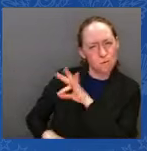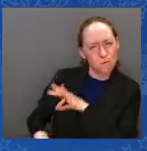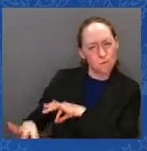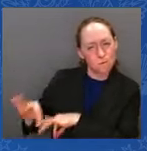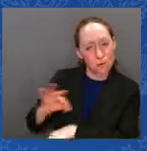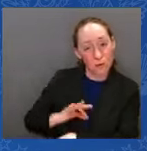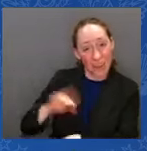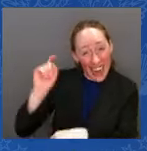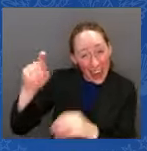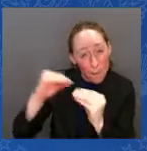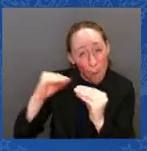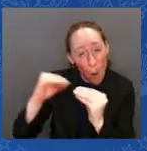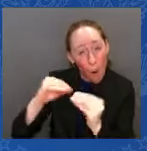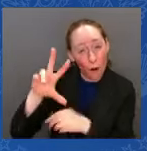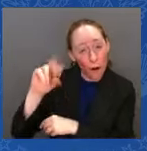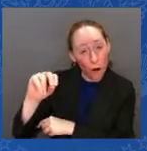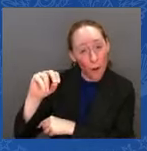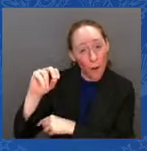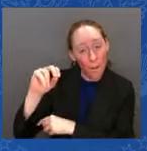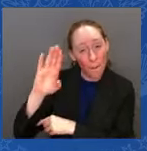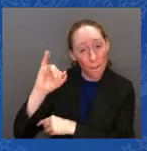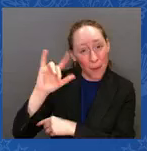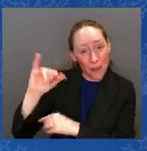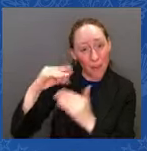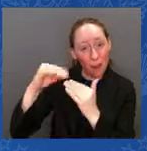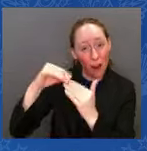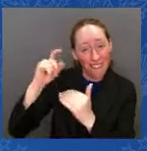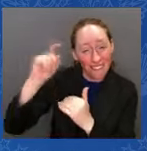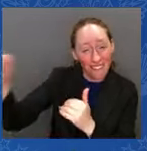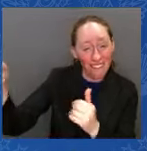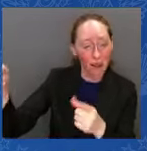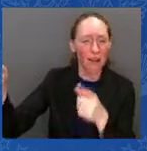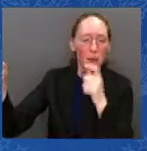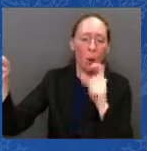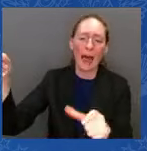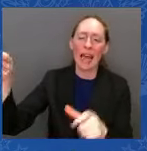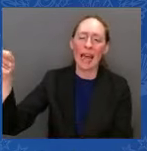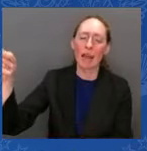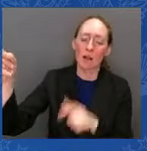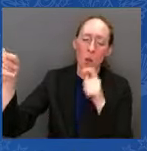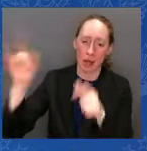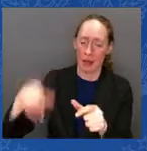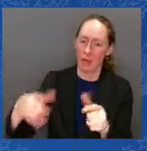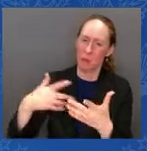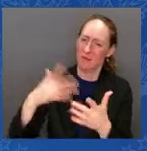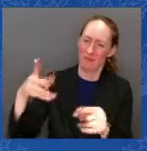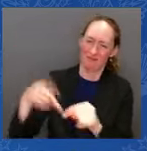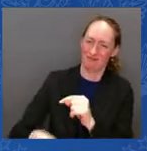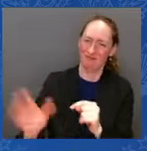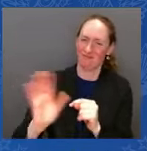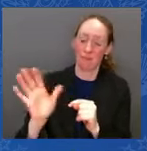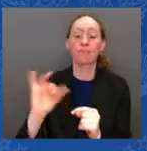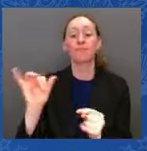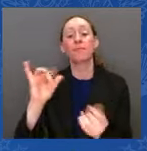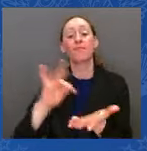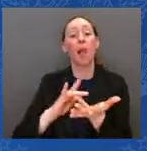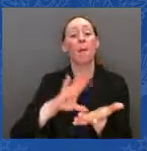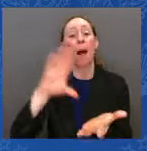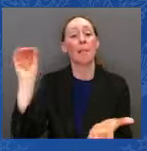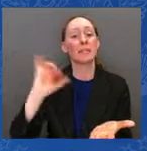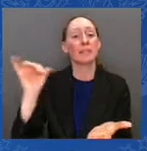subsidy? Well, look, it cuts wasteful spending for big pharma. We pay more for our prescription drugs than